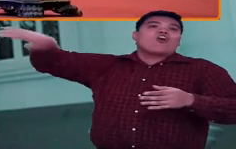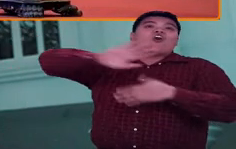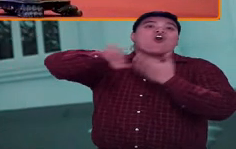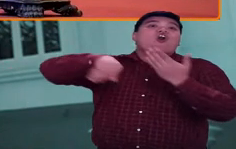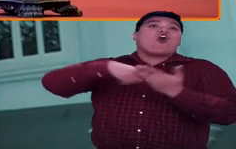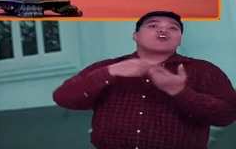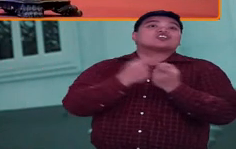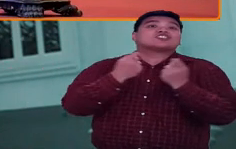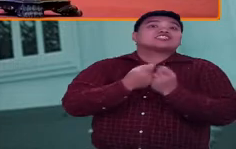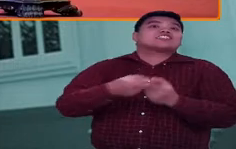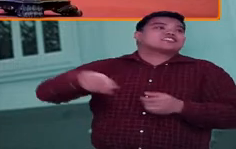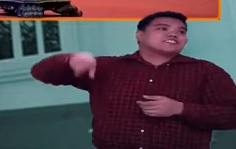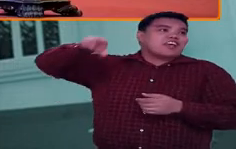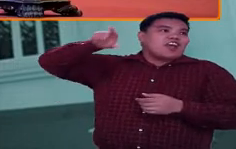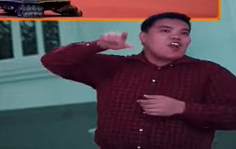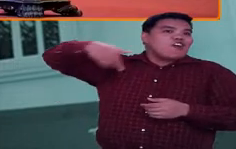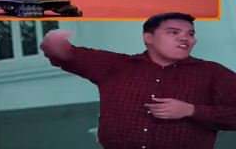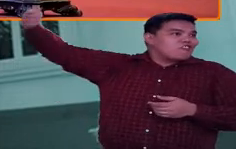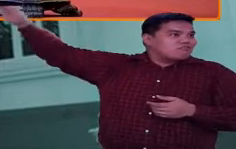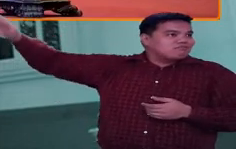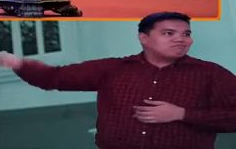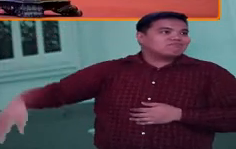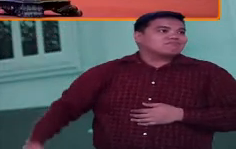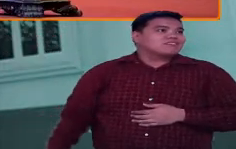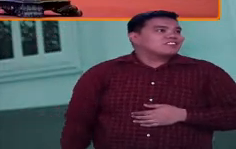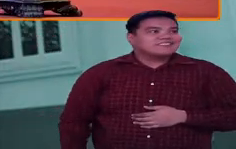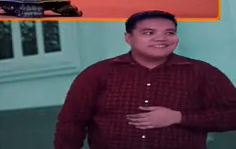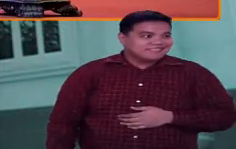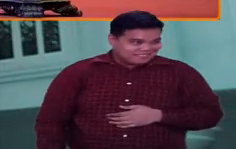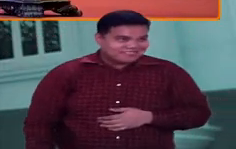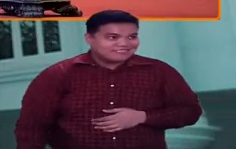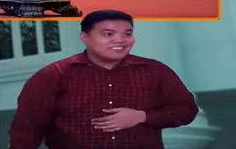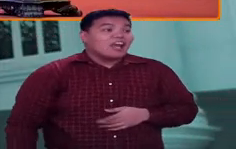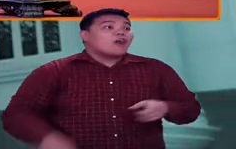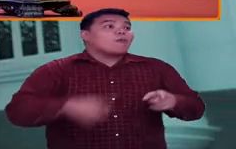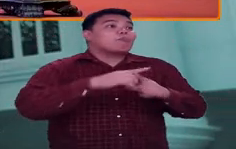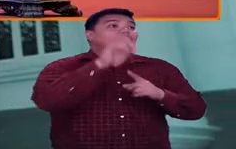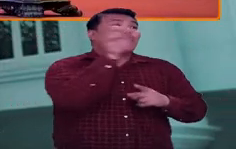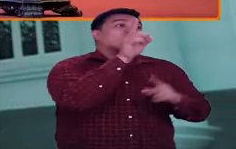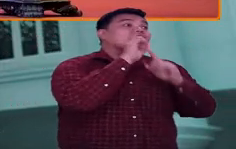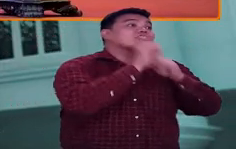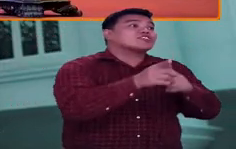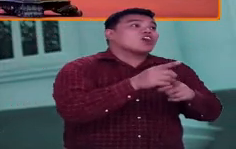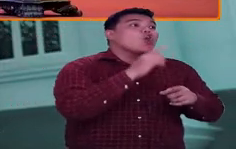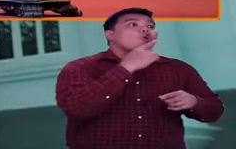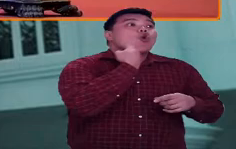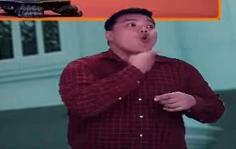Can I tell you, what they are searching for can only be found in Jesus Christ.